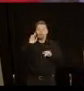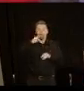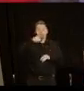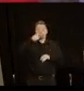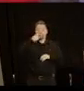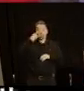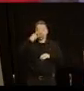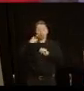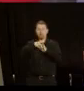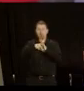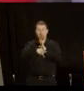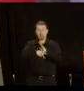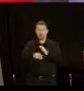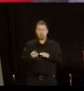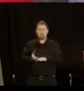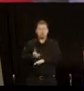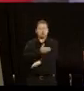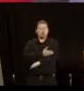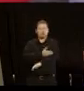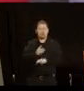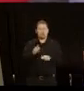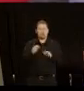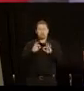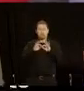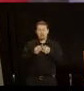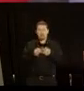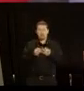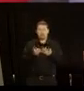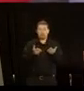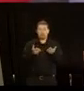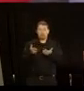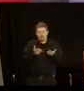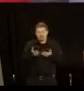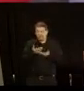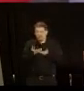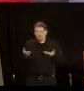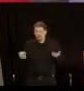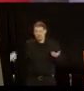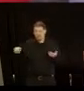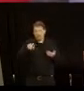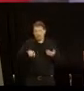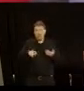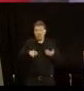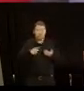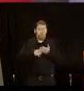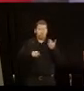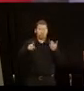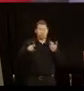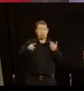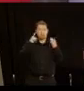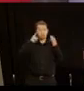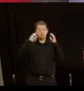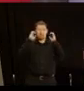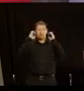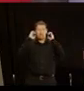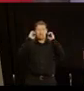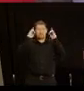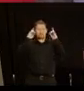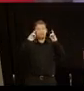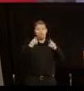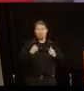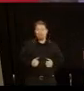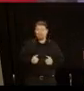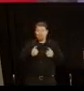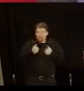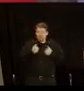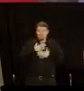your family, to make sure you have the resources that you need, to educate and live the life that you and your